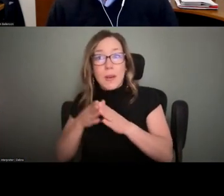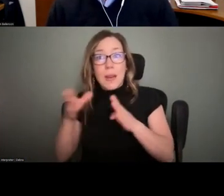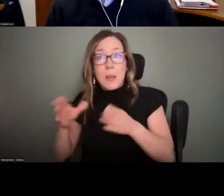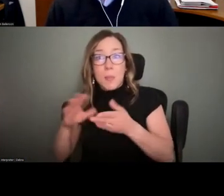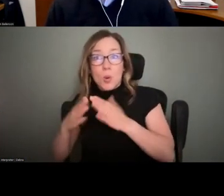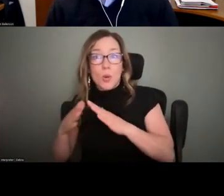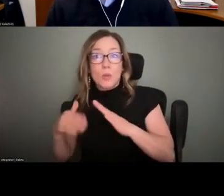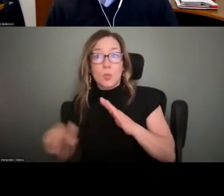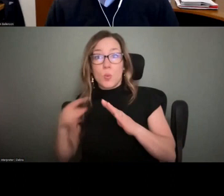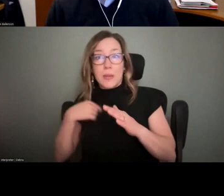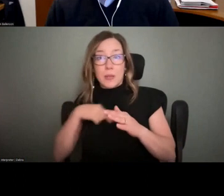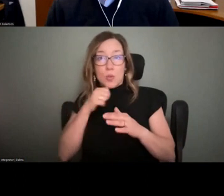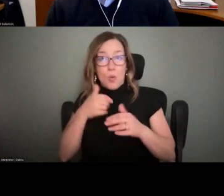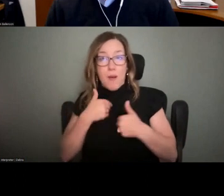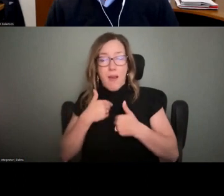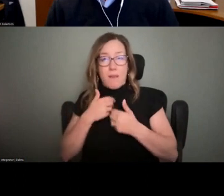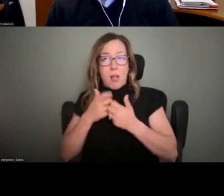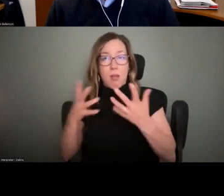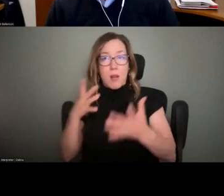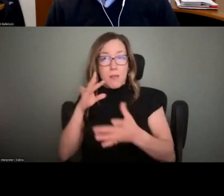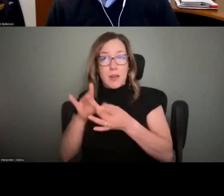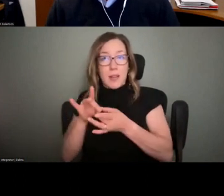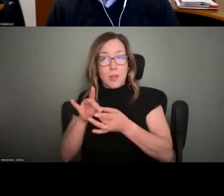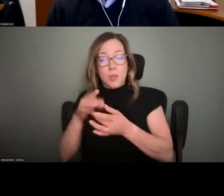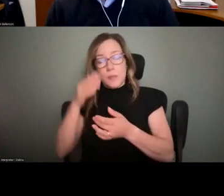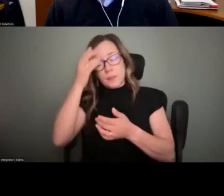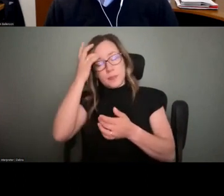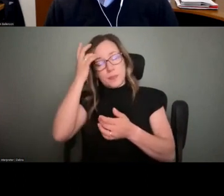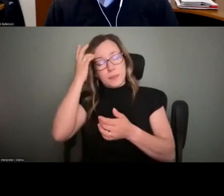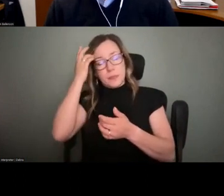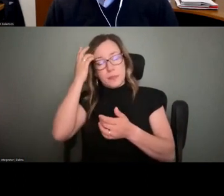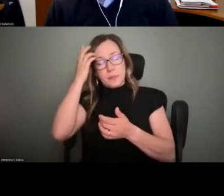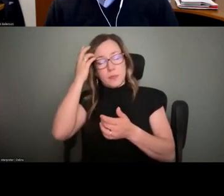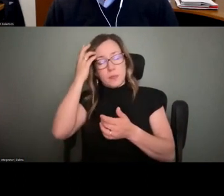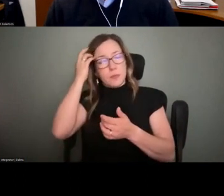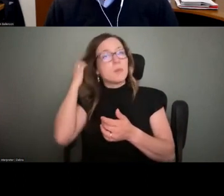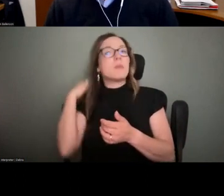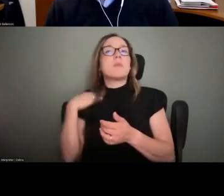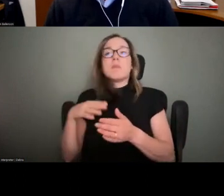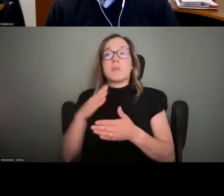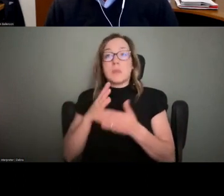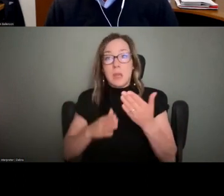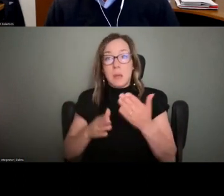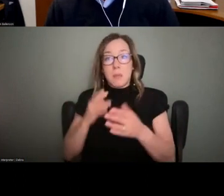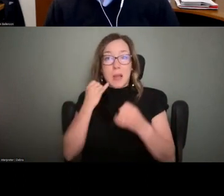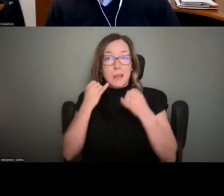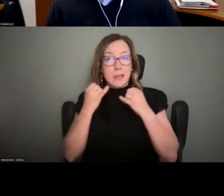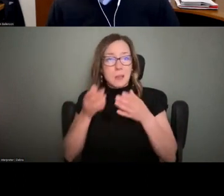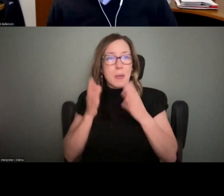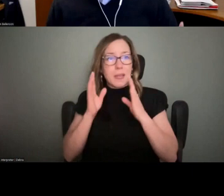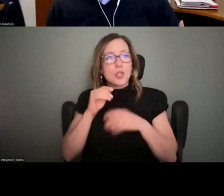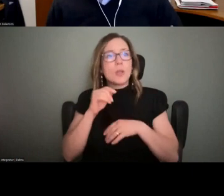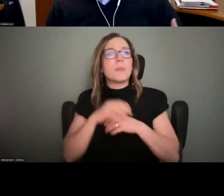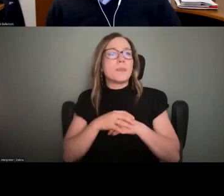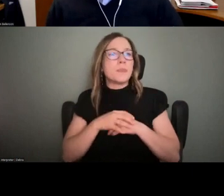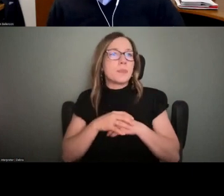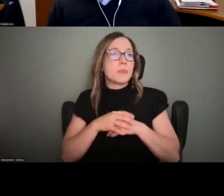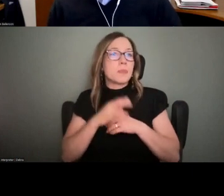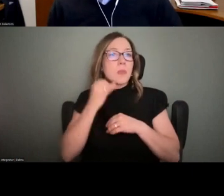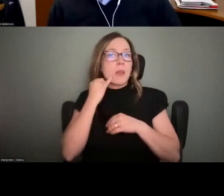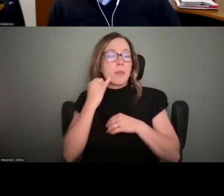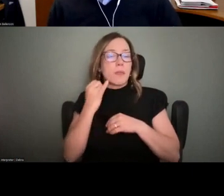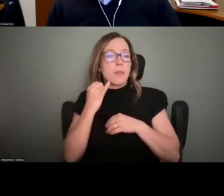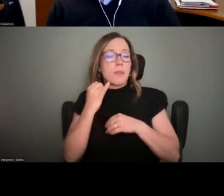don't have as much connection with? And some ideas here that to pay attention to. First of all, that if you are trying